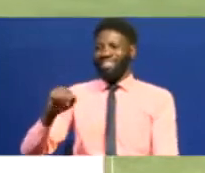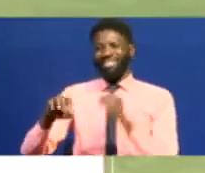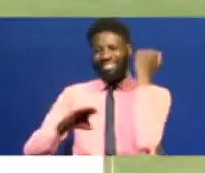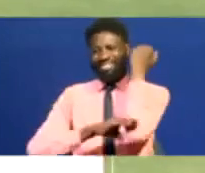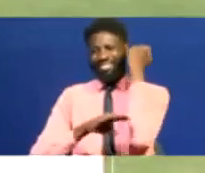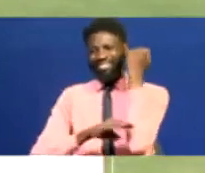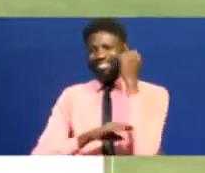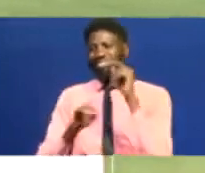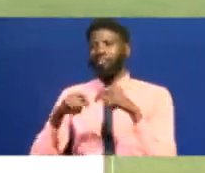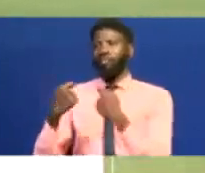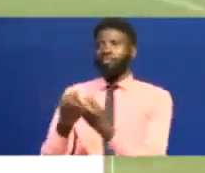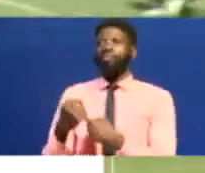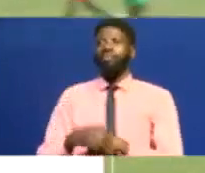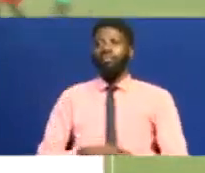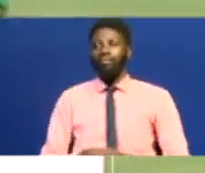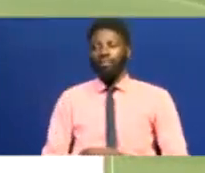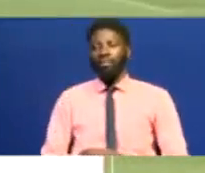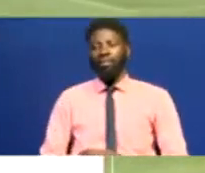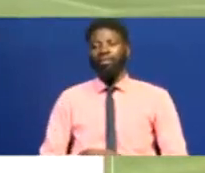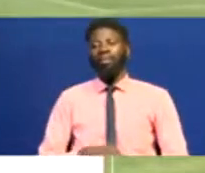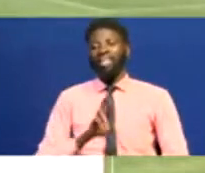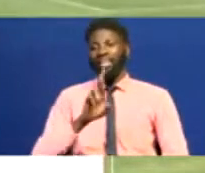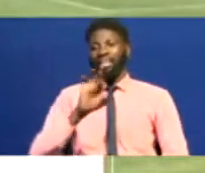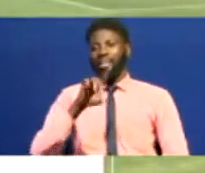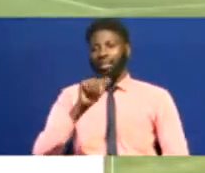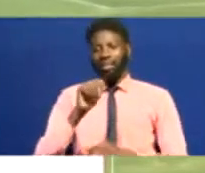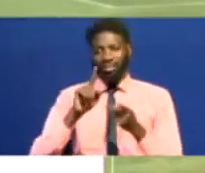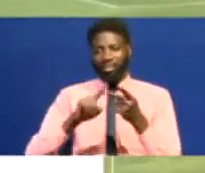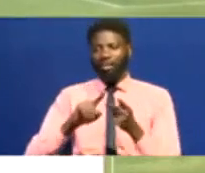Eric Balecho were also on the score sheet